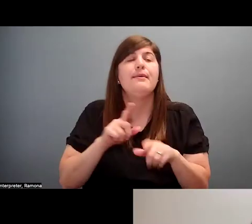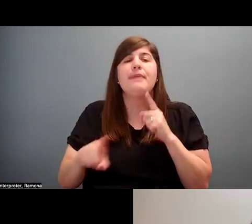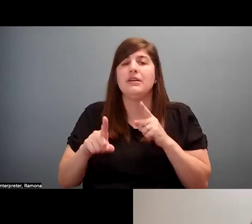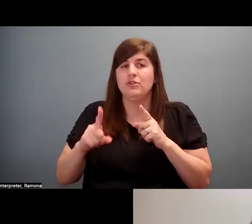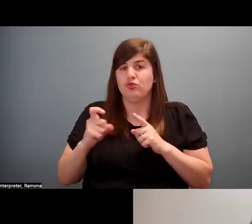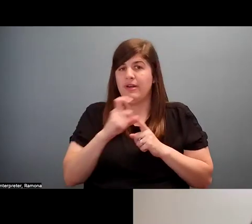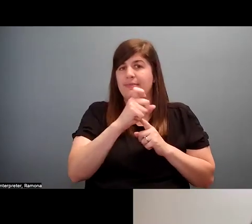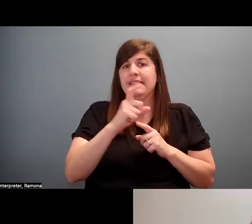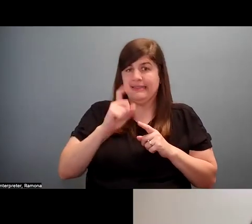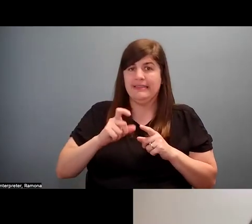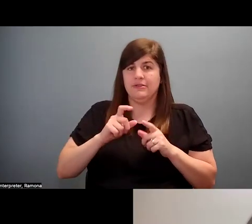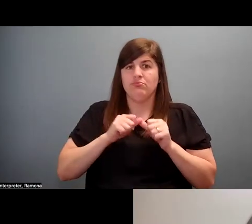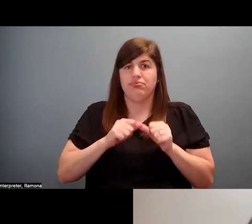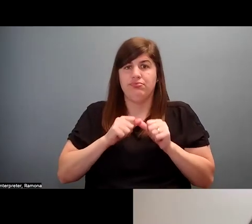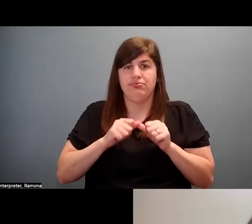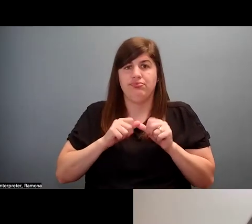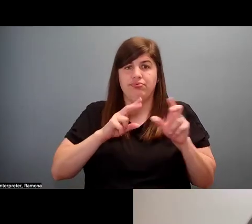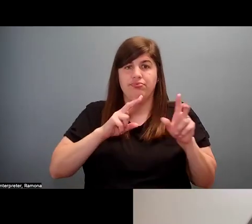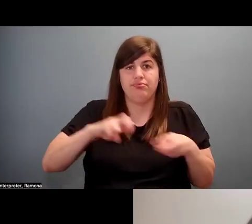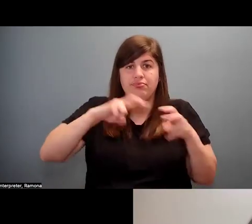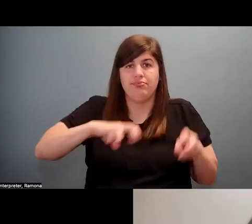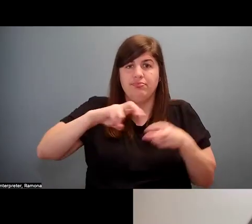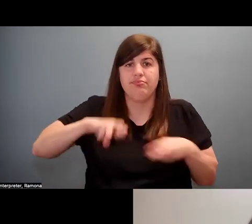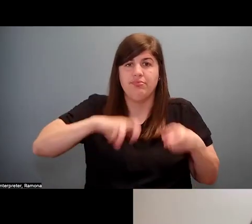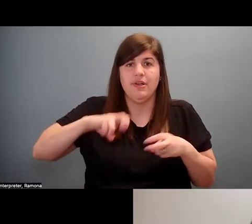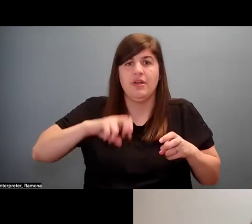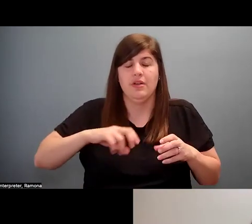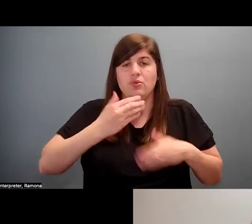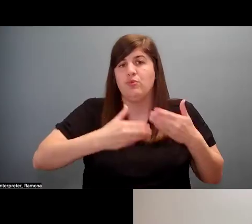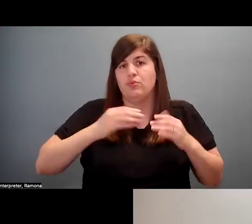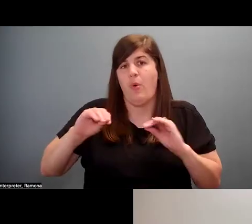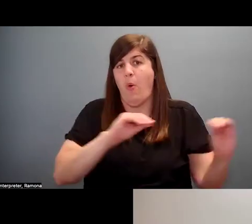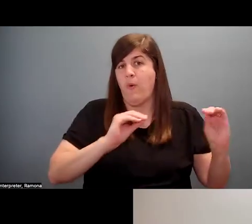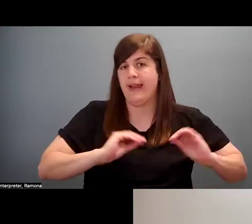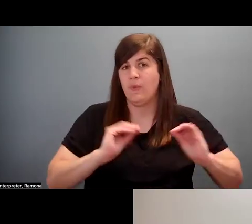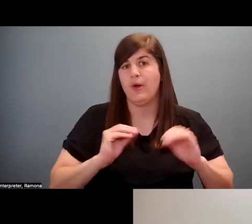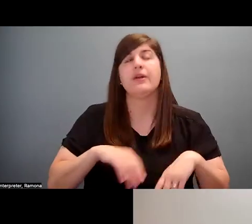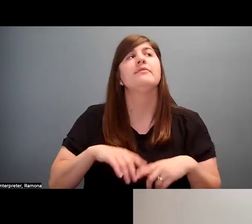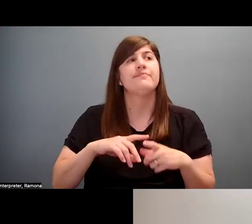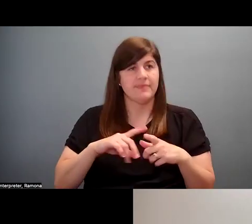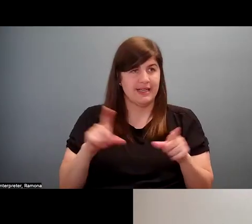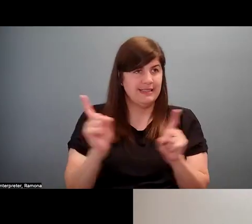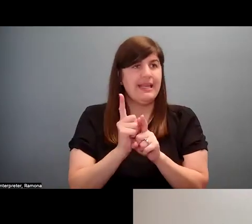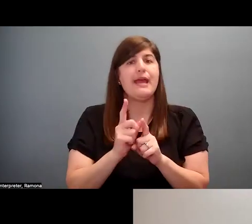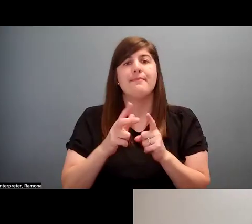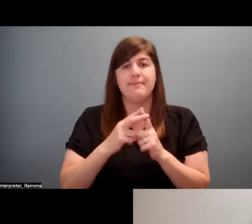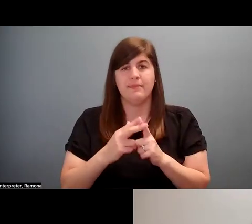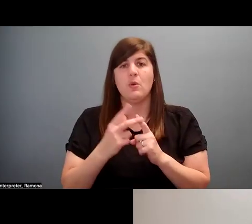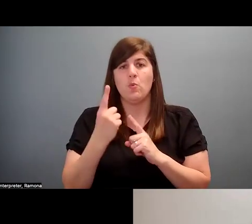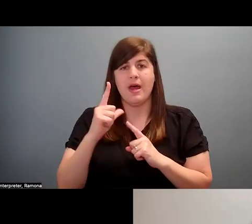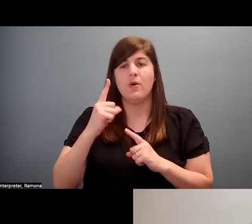their legs beating to go anywhere. But they do have the same mechanism of beating one leg after the